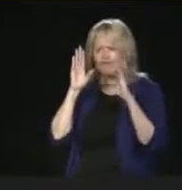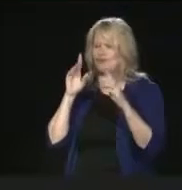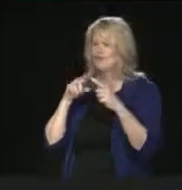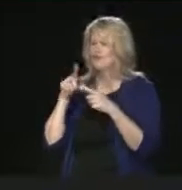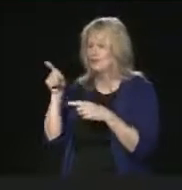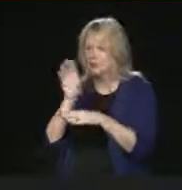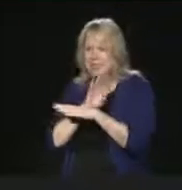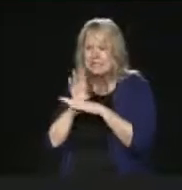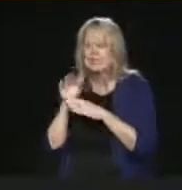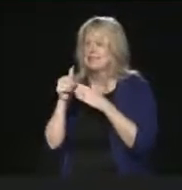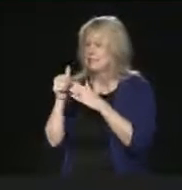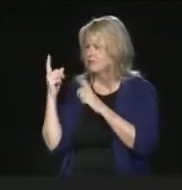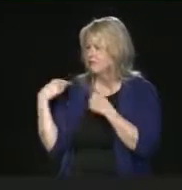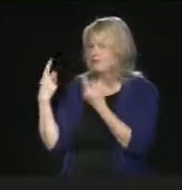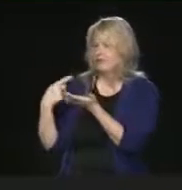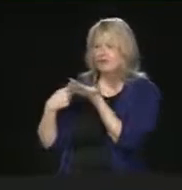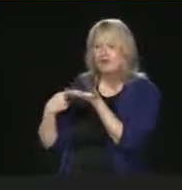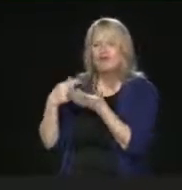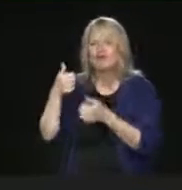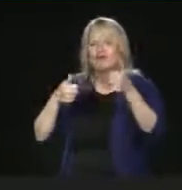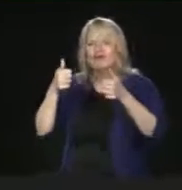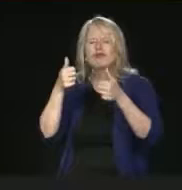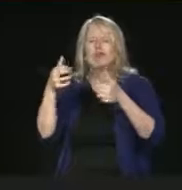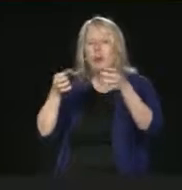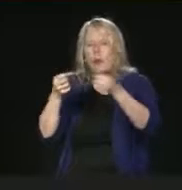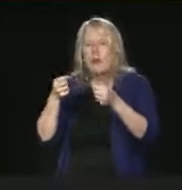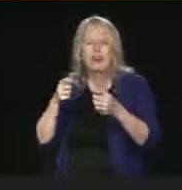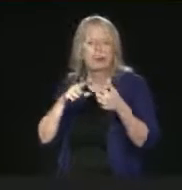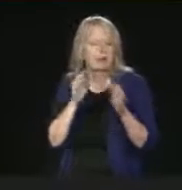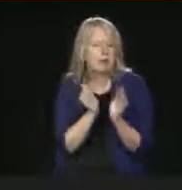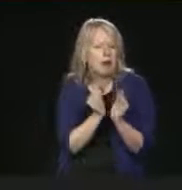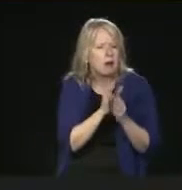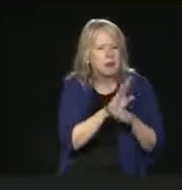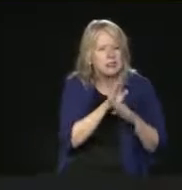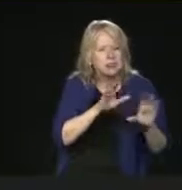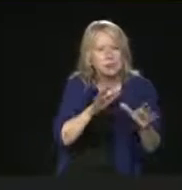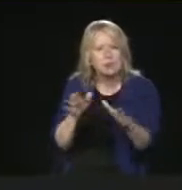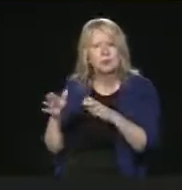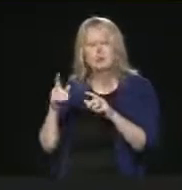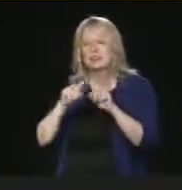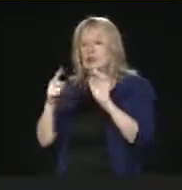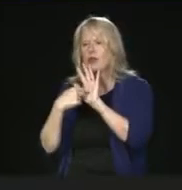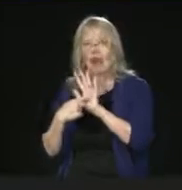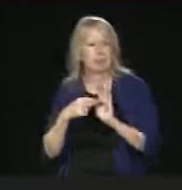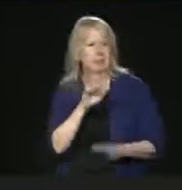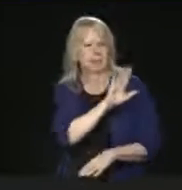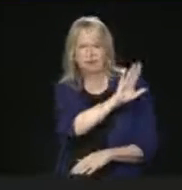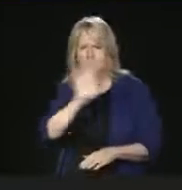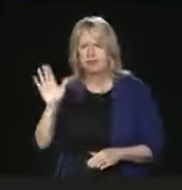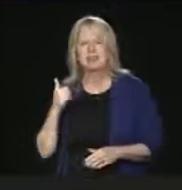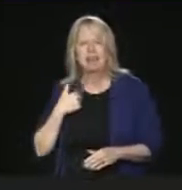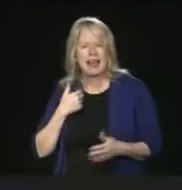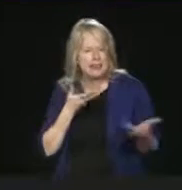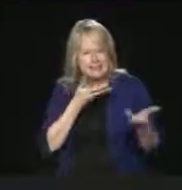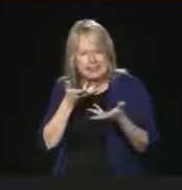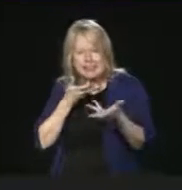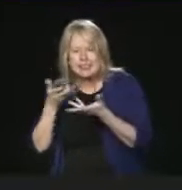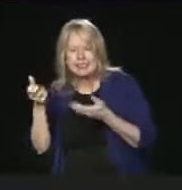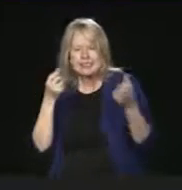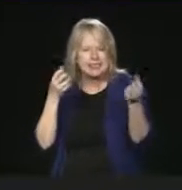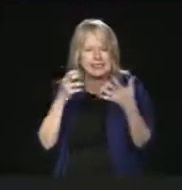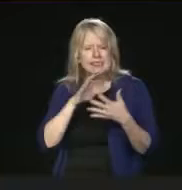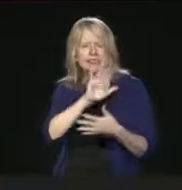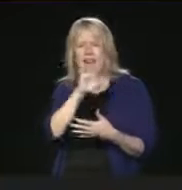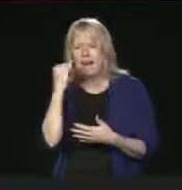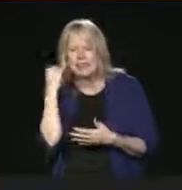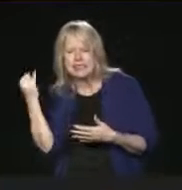country, top employers, small business groups, representatives right across the country to hear their ideas on how to move